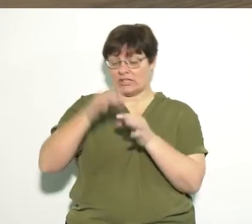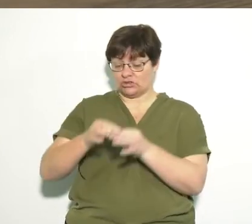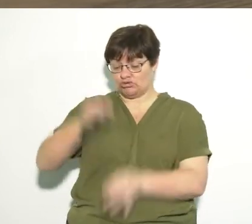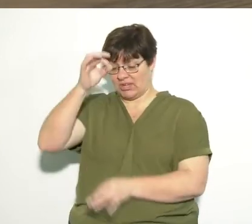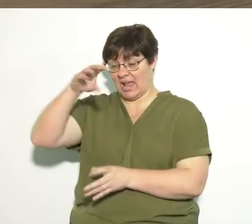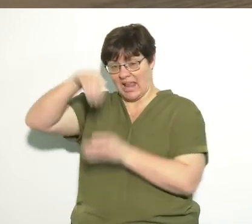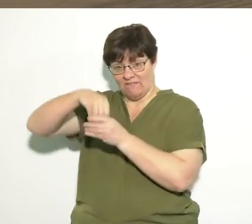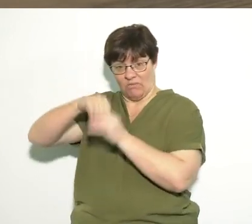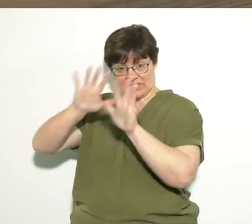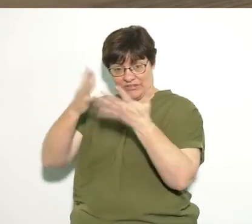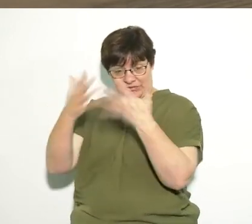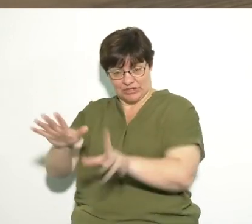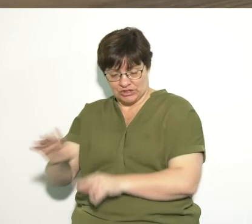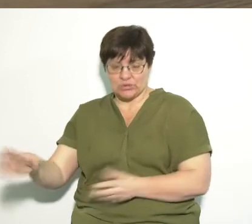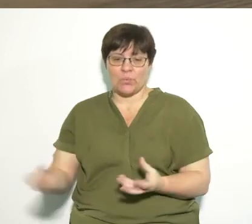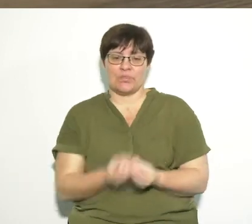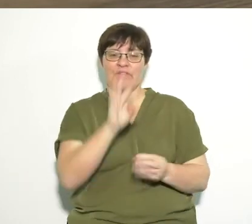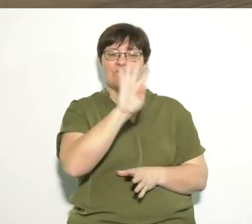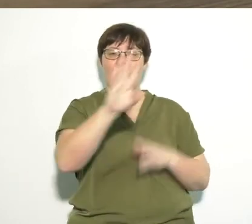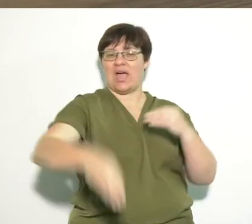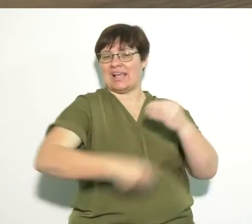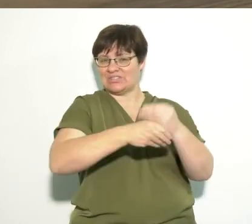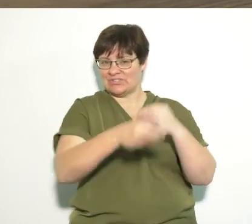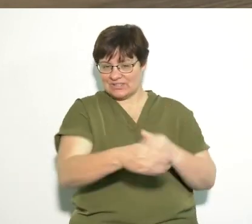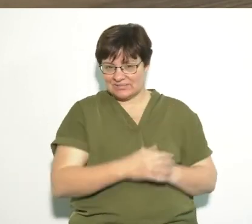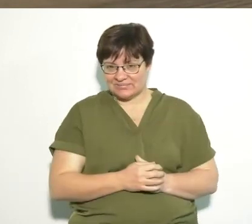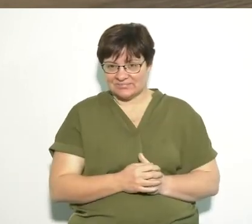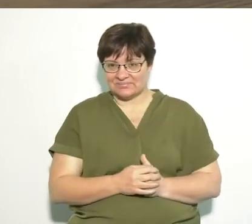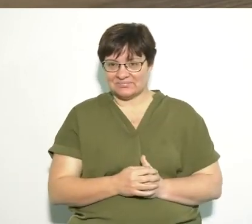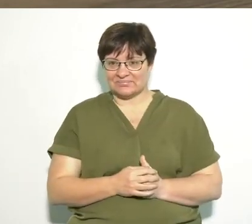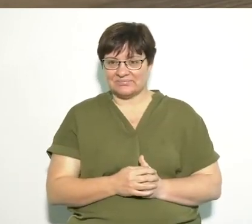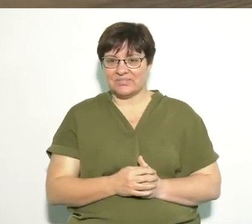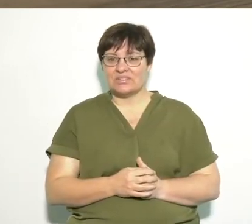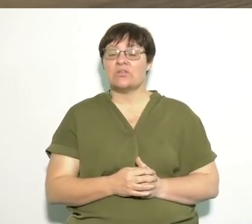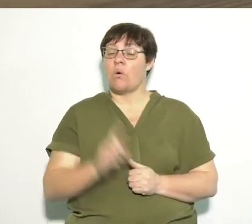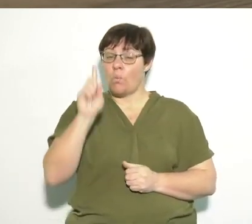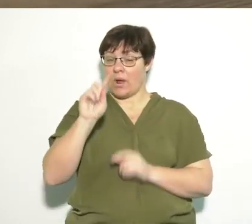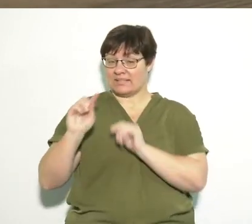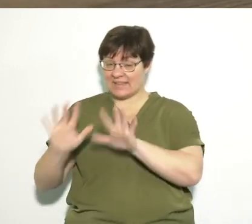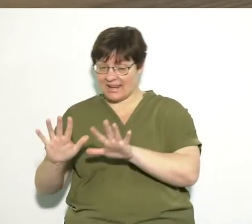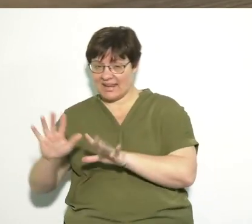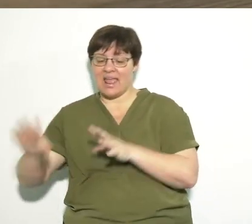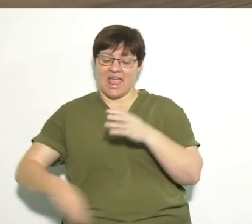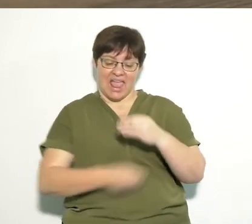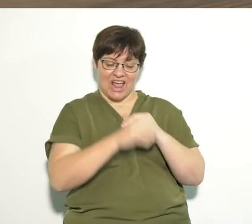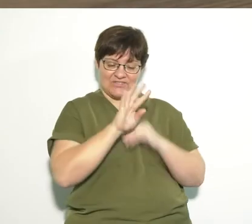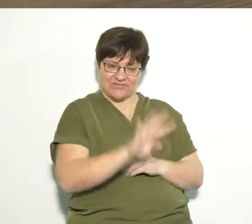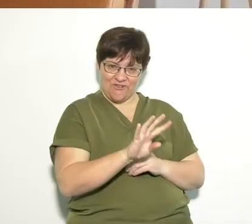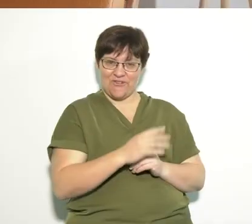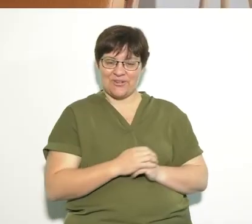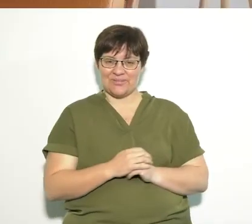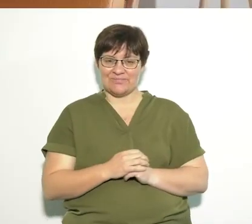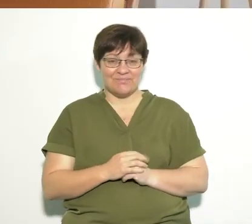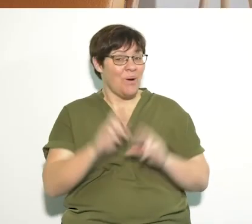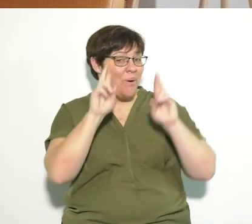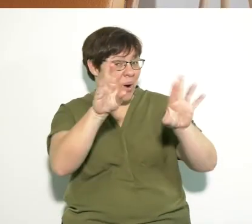show a string of 10s with my 4 units. So I have 1 10 and I've got 4 units.